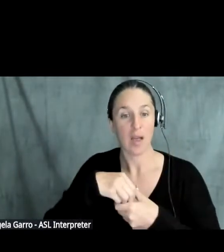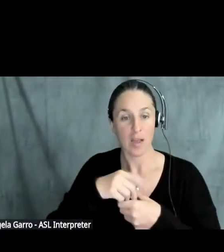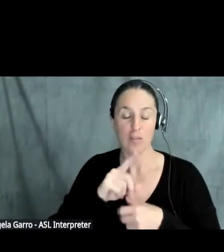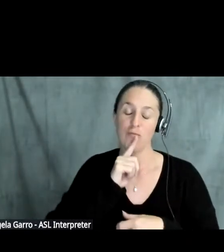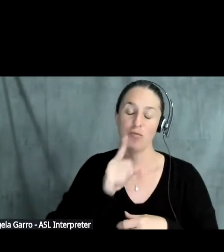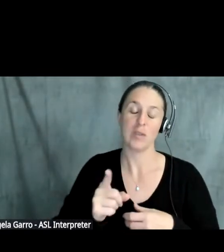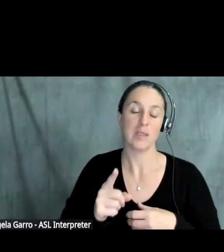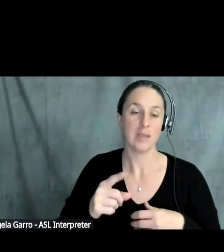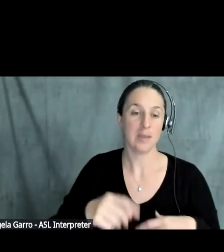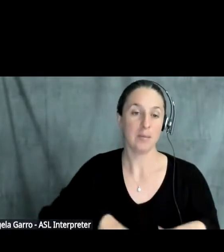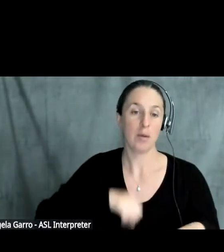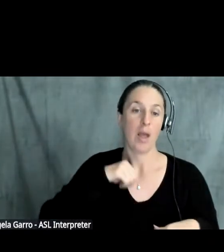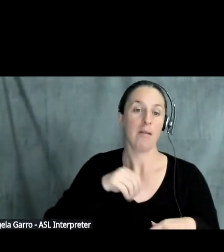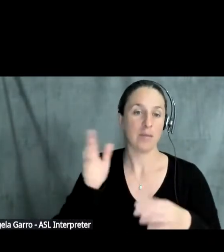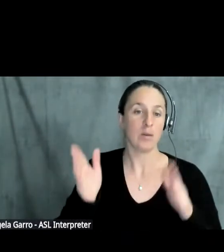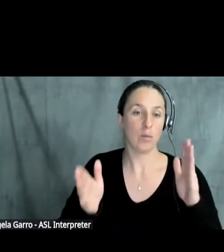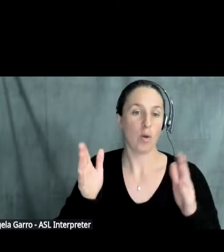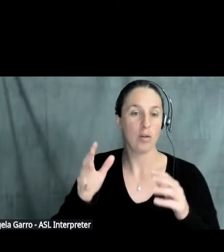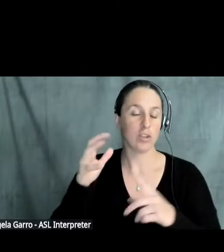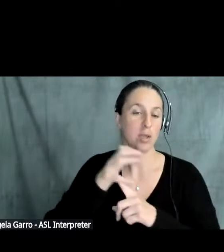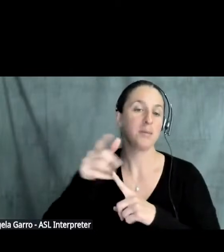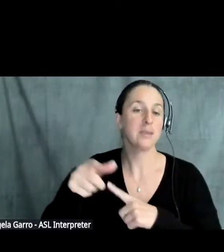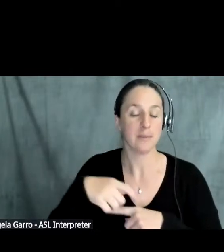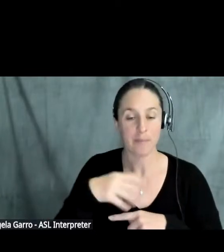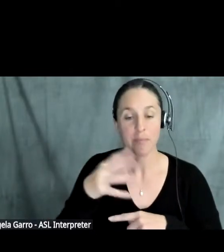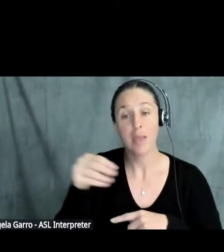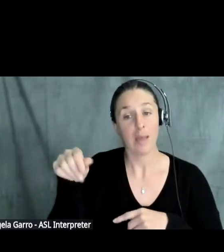championship. And then the other thing I wanted to mention was,